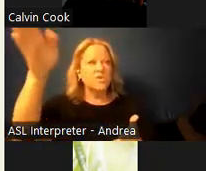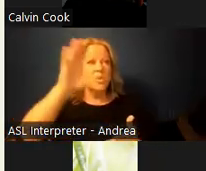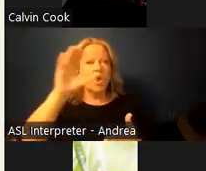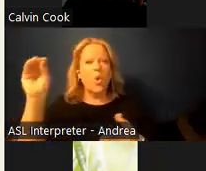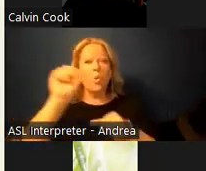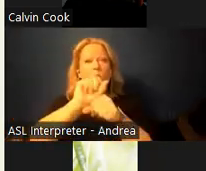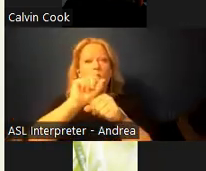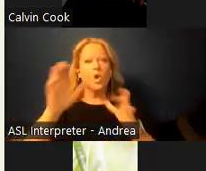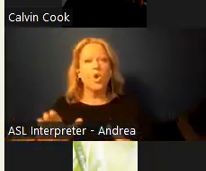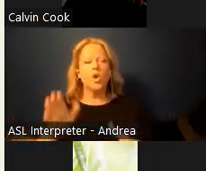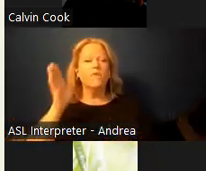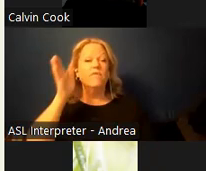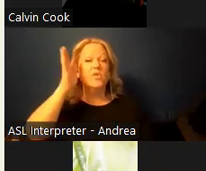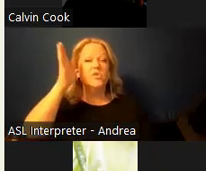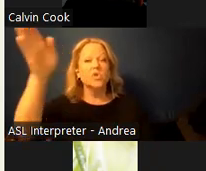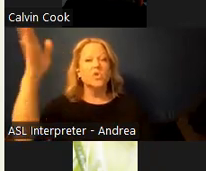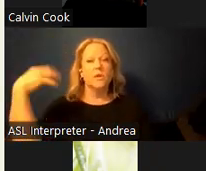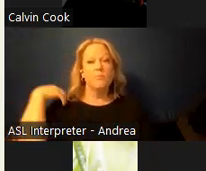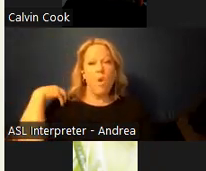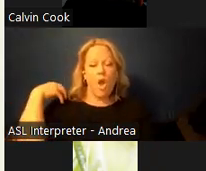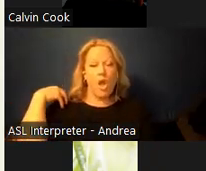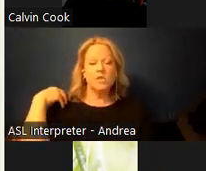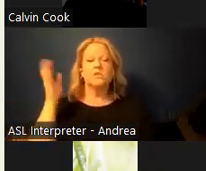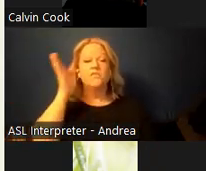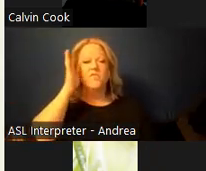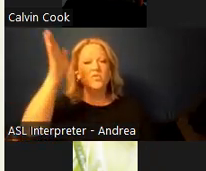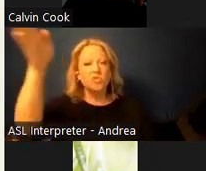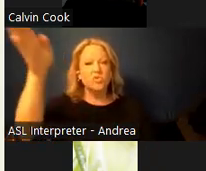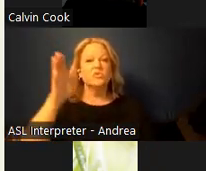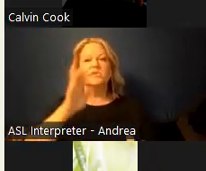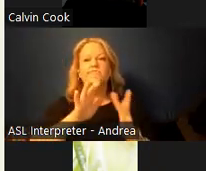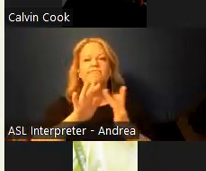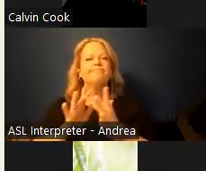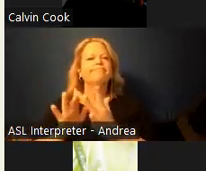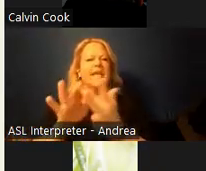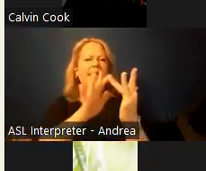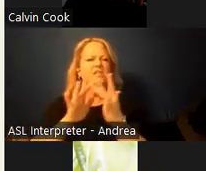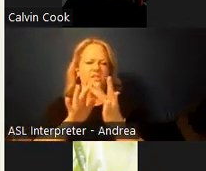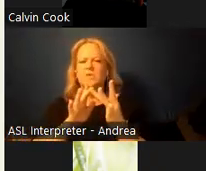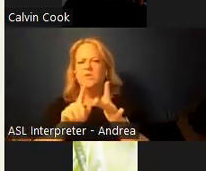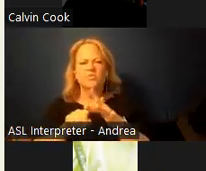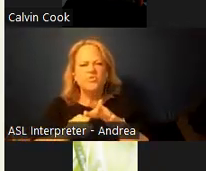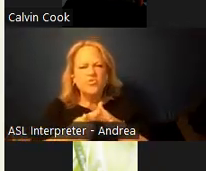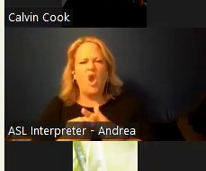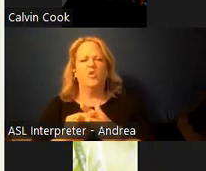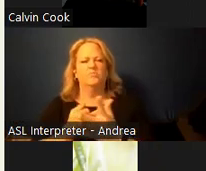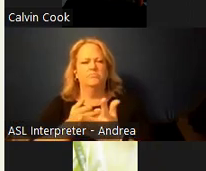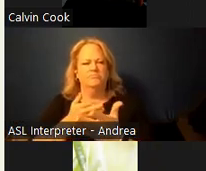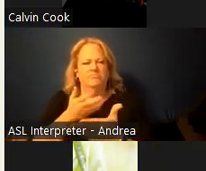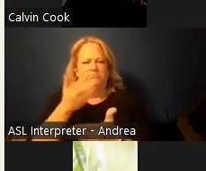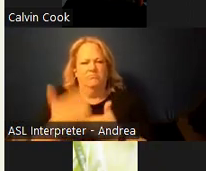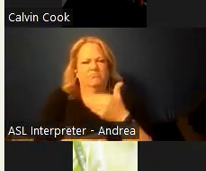future employers. And that really helps you get your foot in the door, per se,